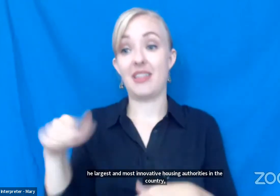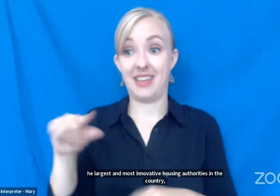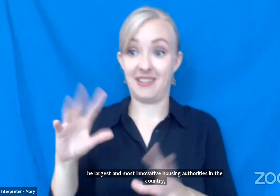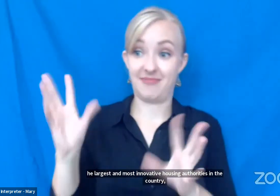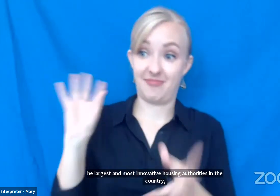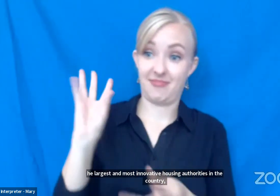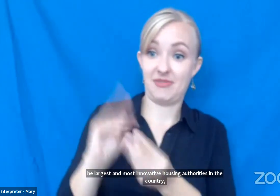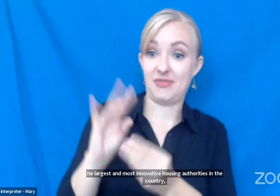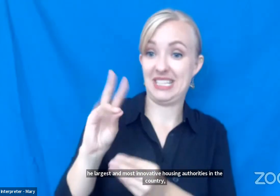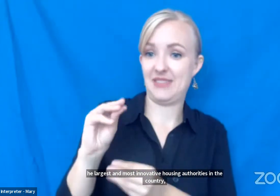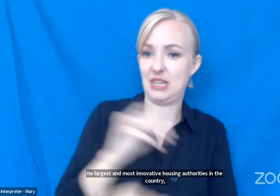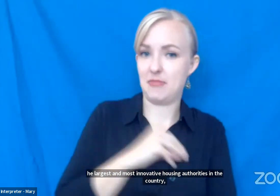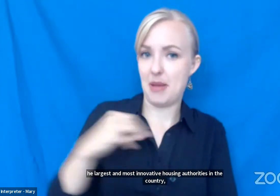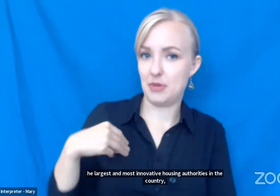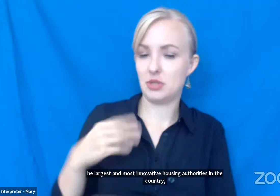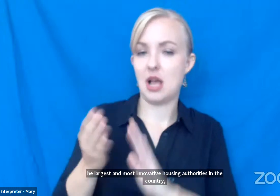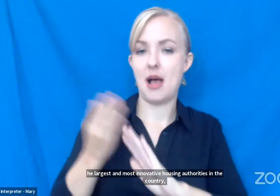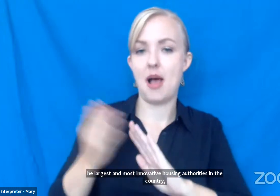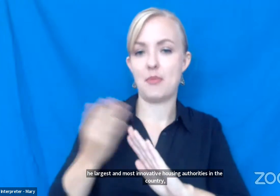members collectively operate